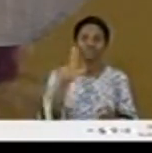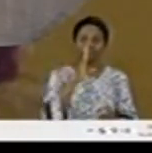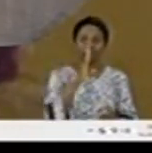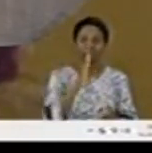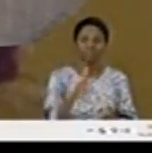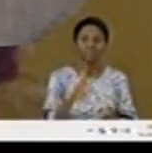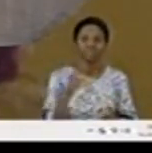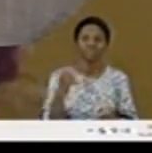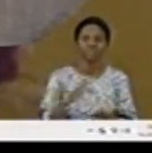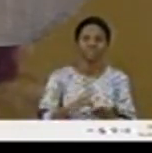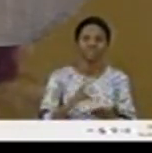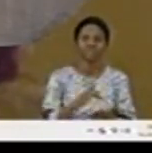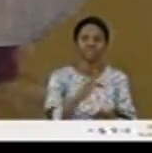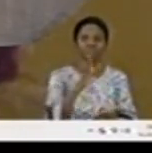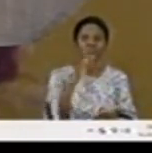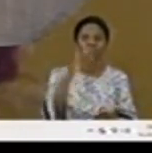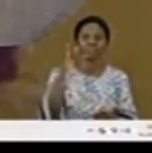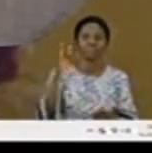glory